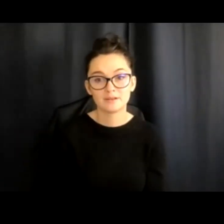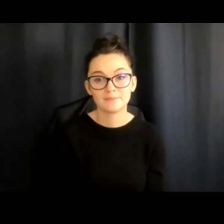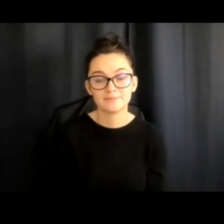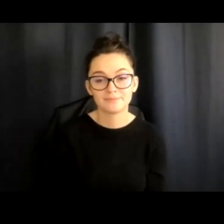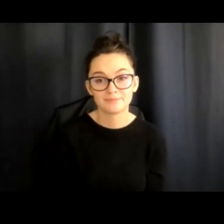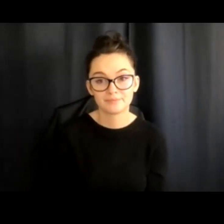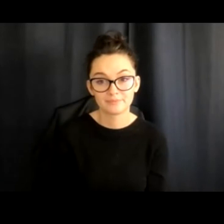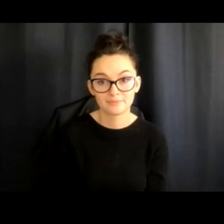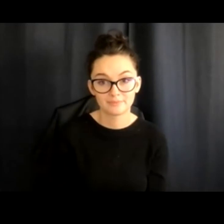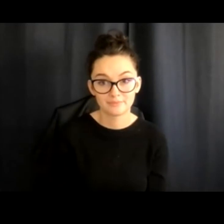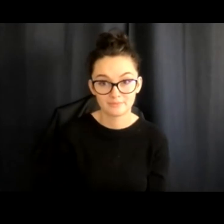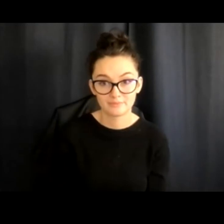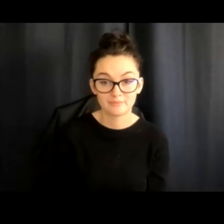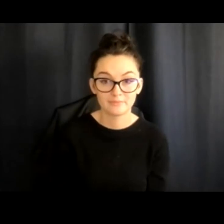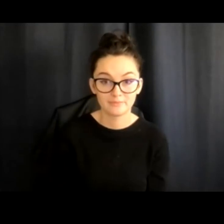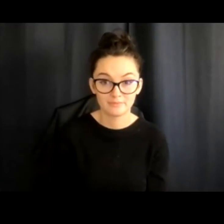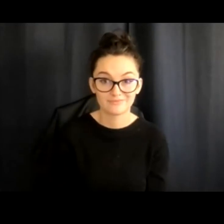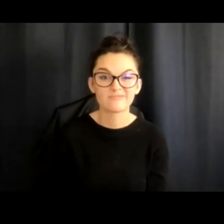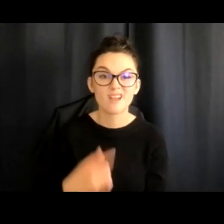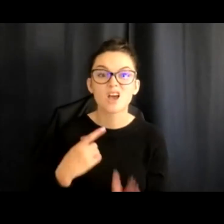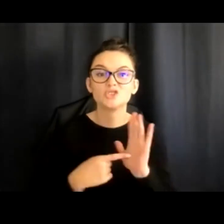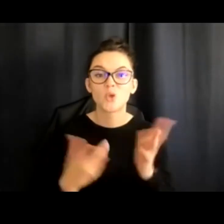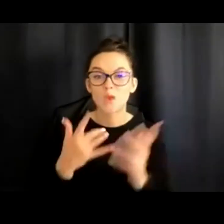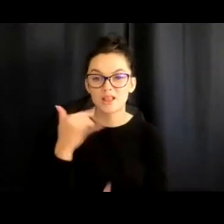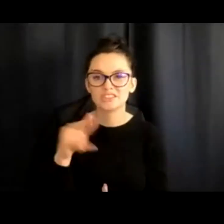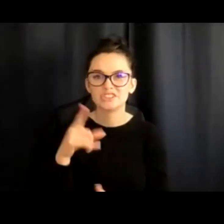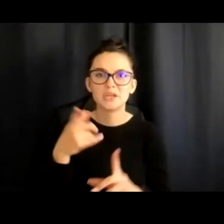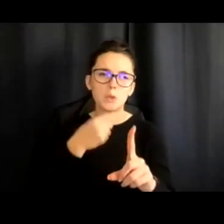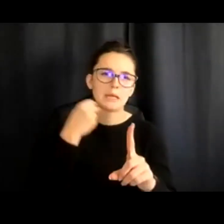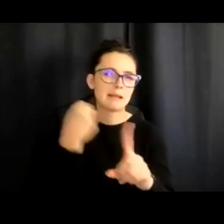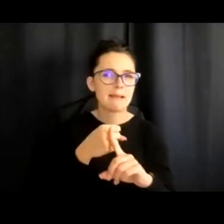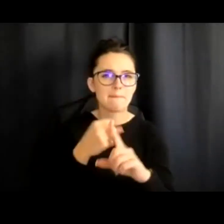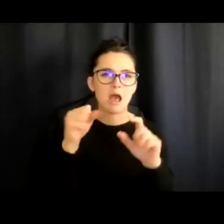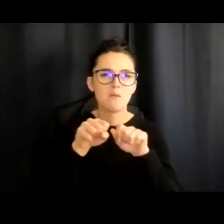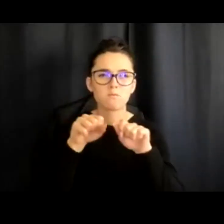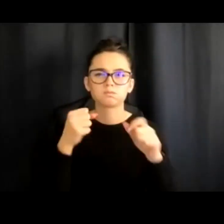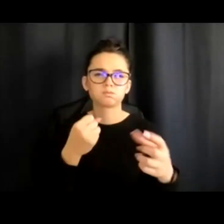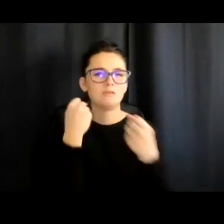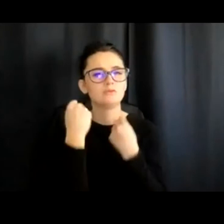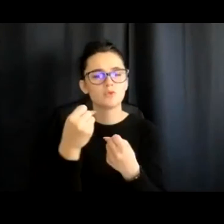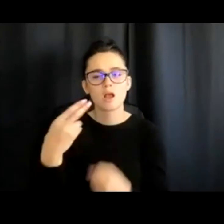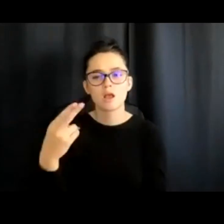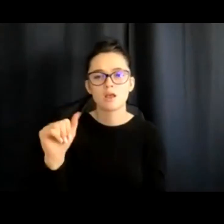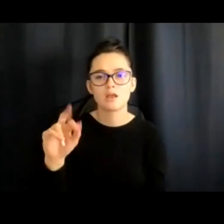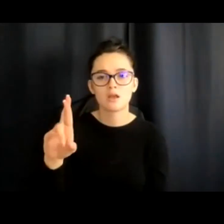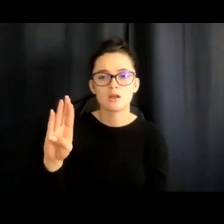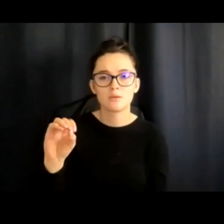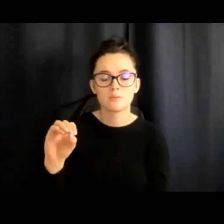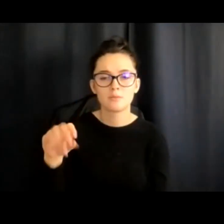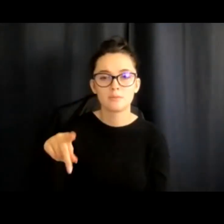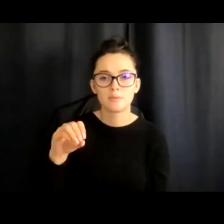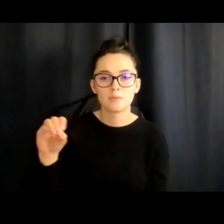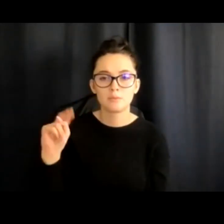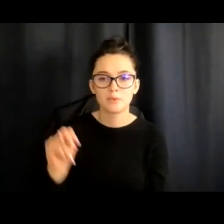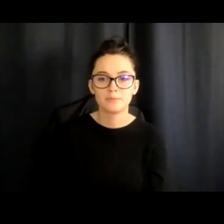I'm gonna go grab Scarback's model. I'll be right back, okay? I'll be right back. Okay. Good question,